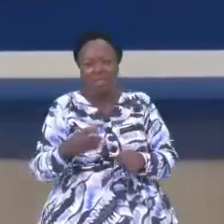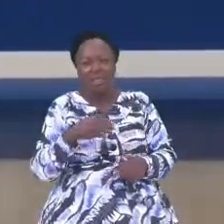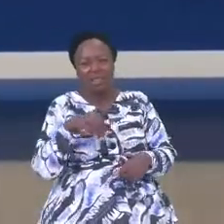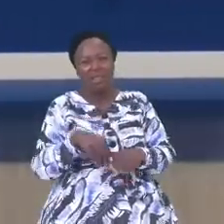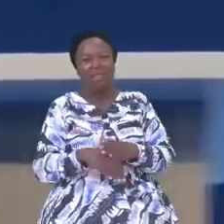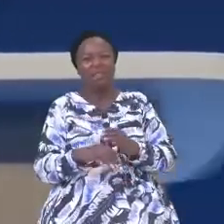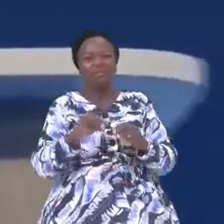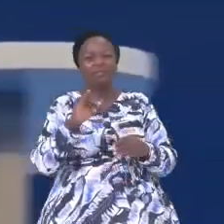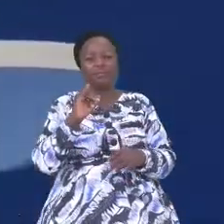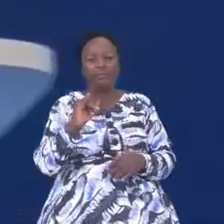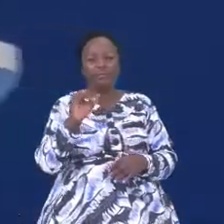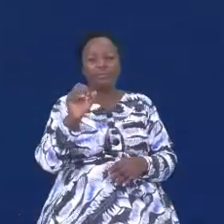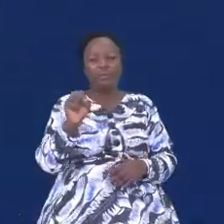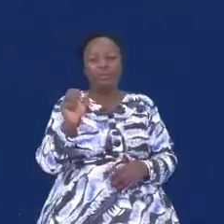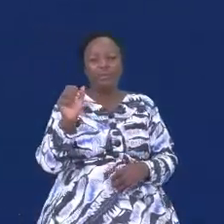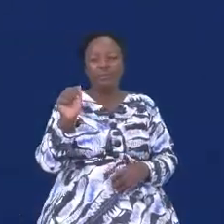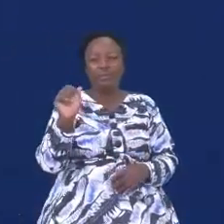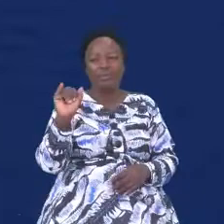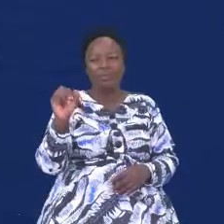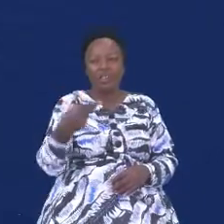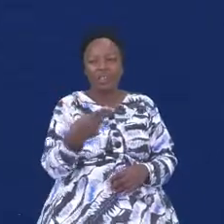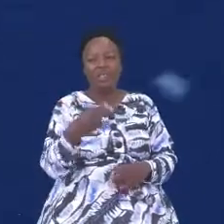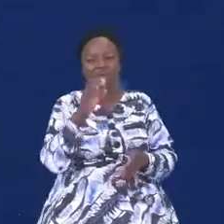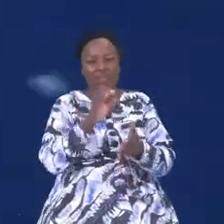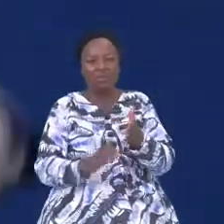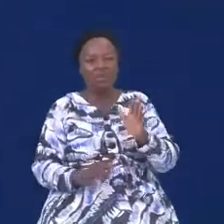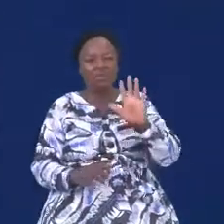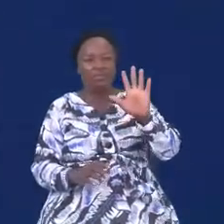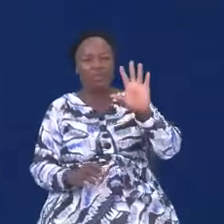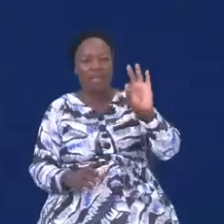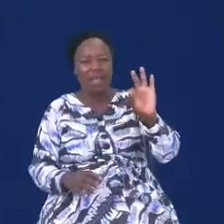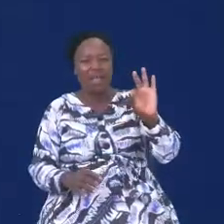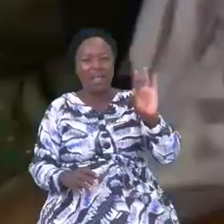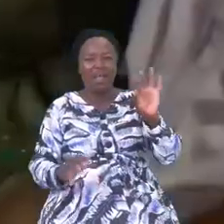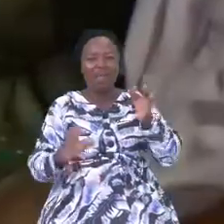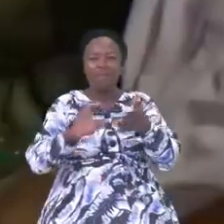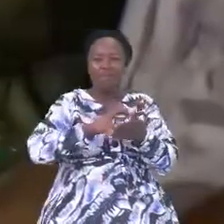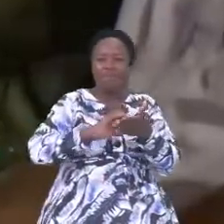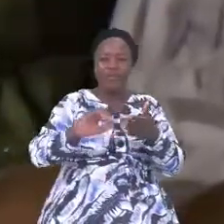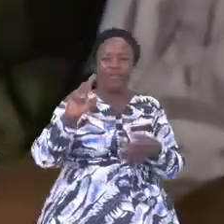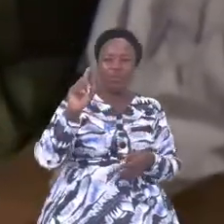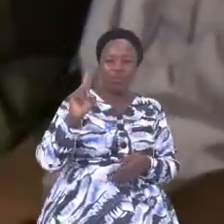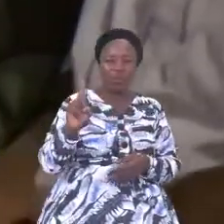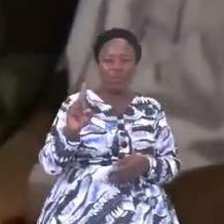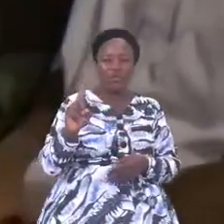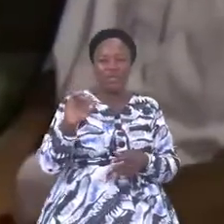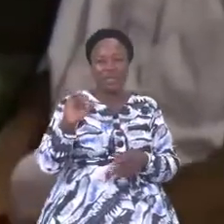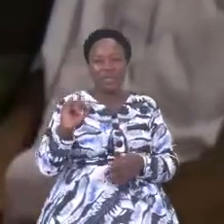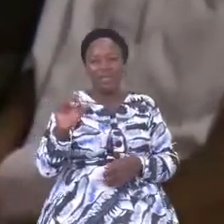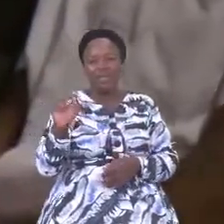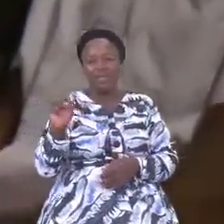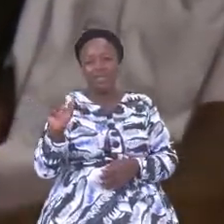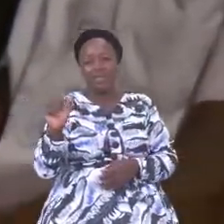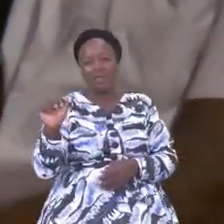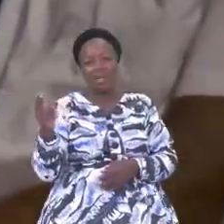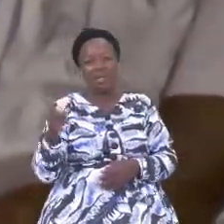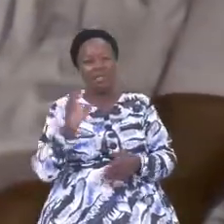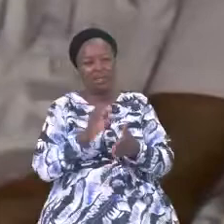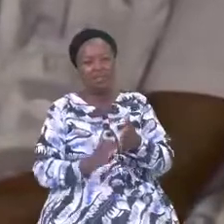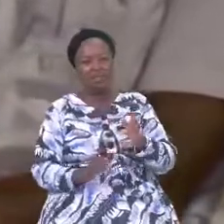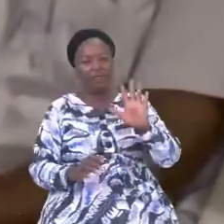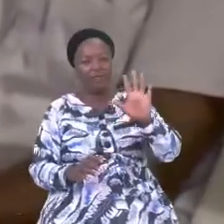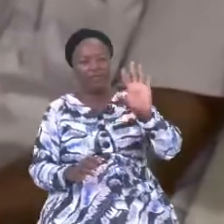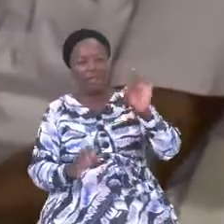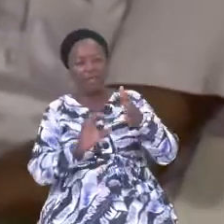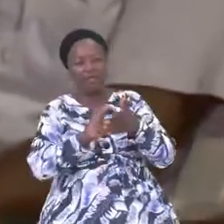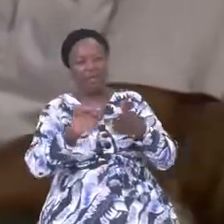Isaiah chapter 59. I'm reading from verse 1. Isaiah chapter 59,